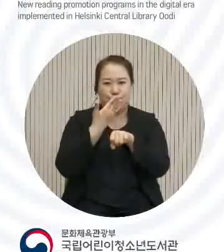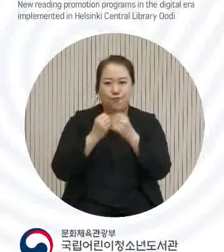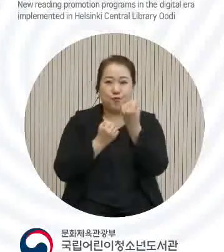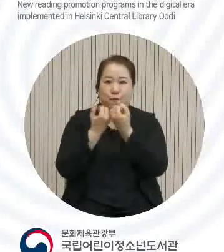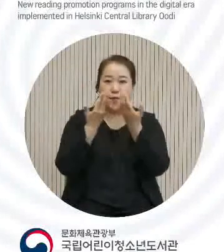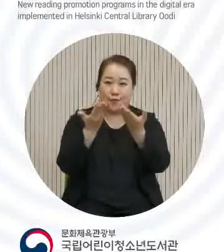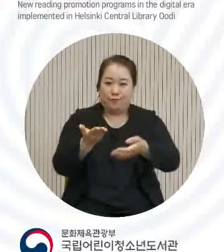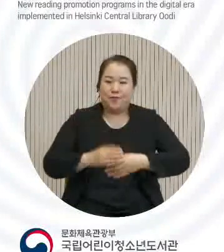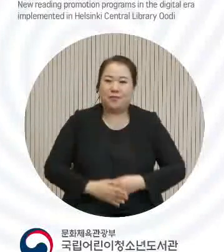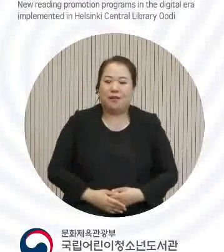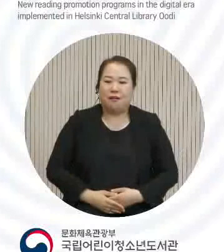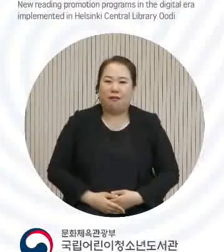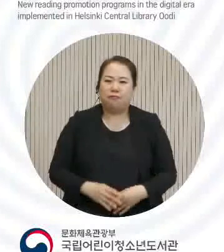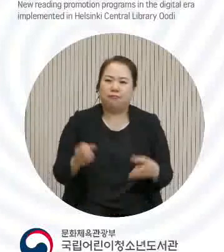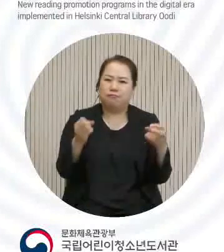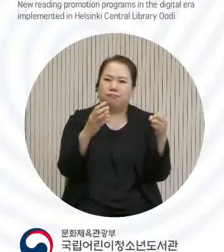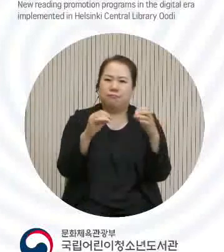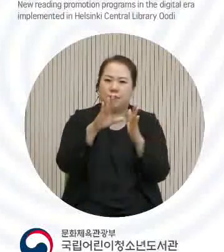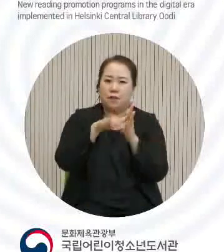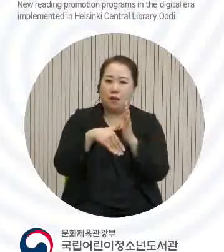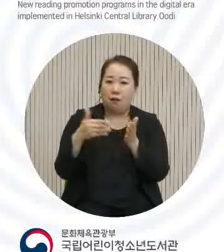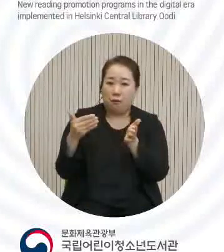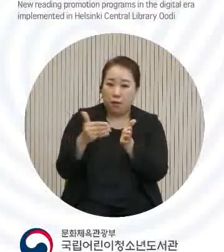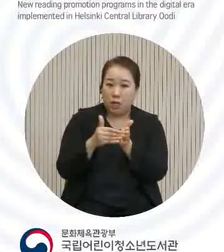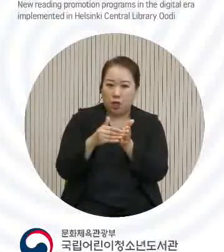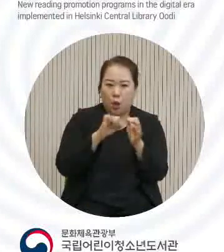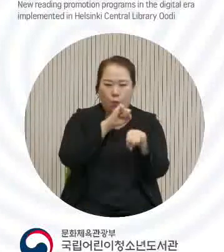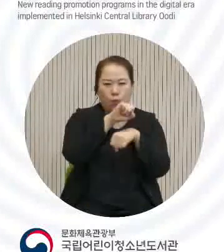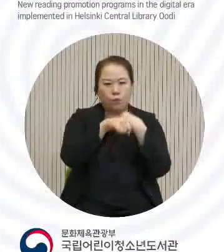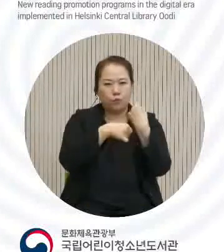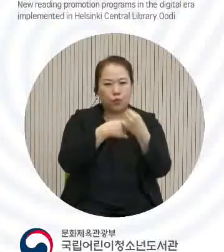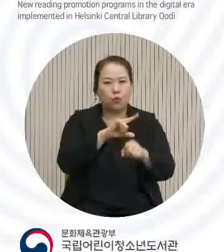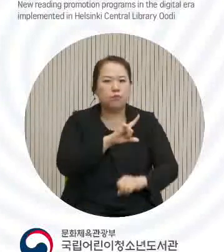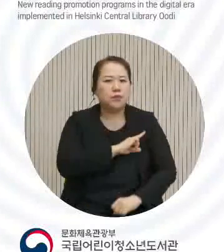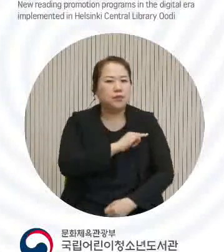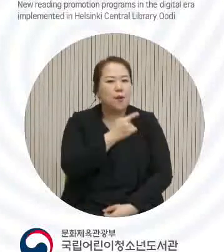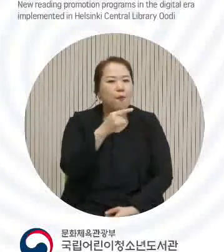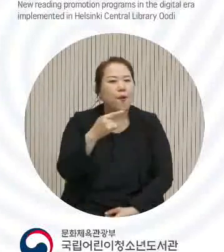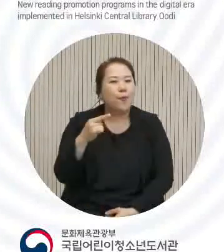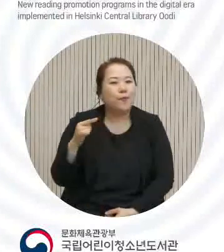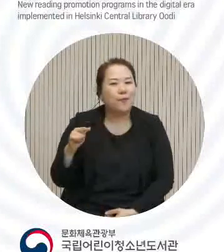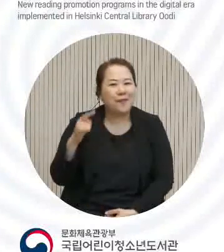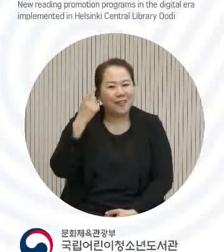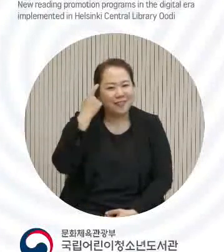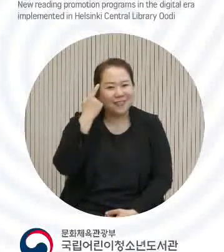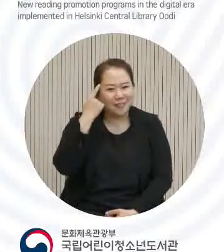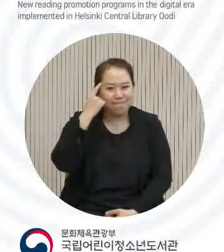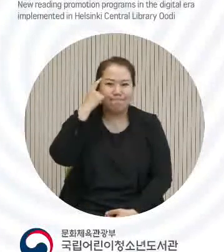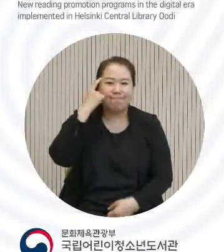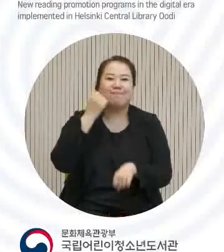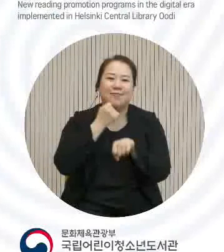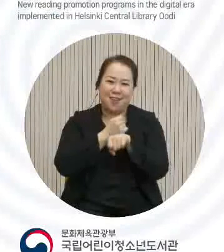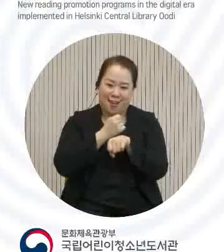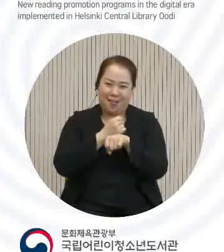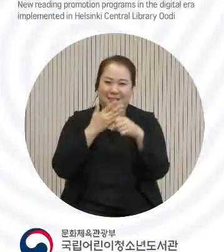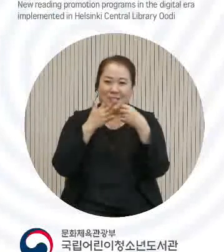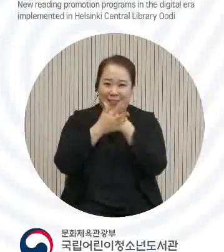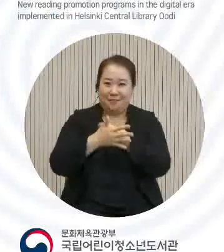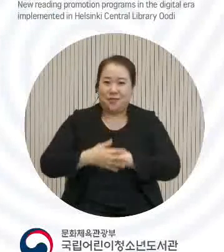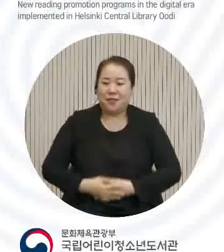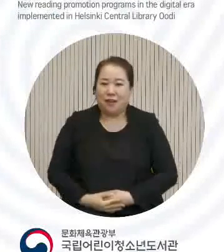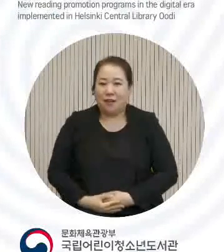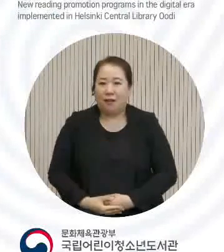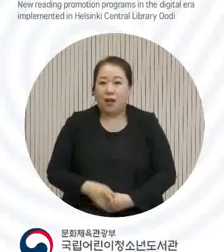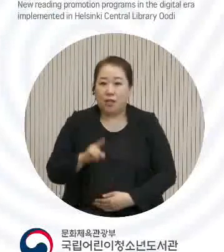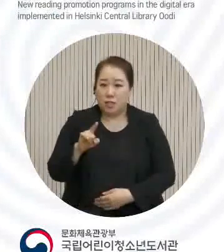animals. To help children with this, we use pictures of the characters. Then it's time for